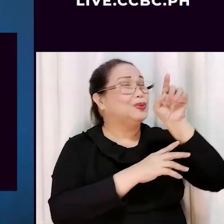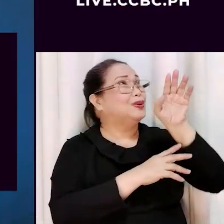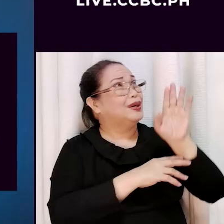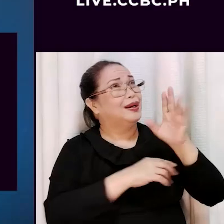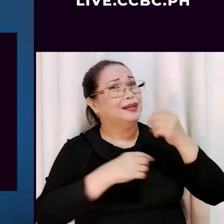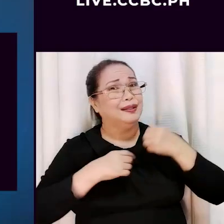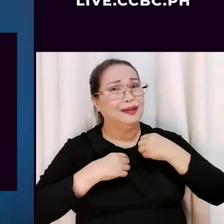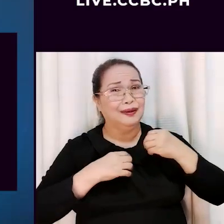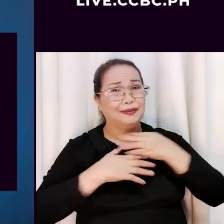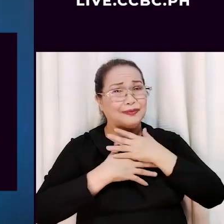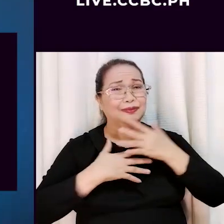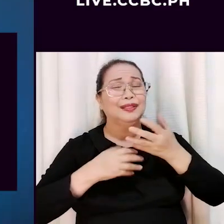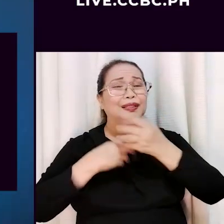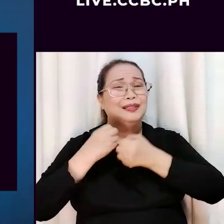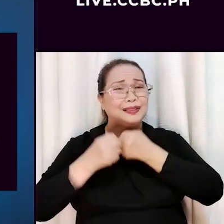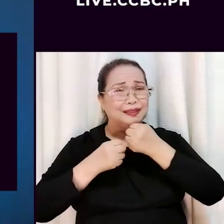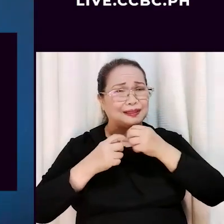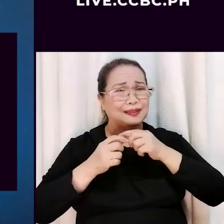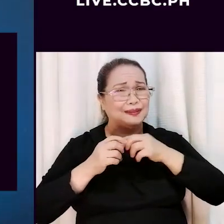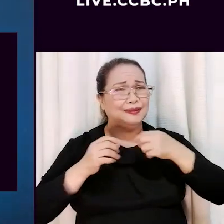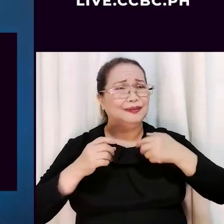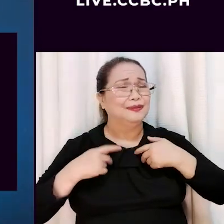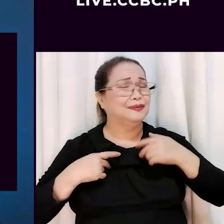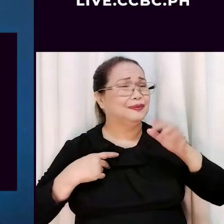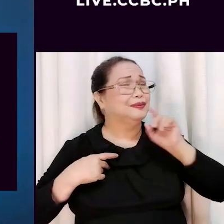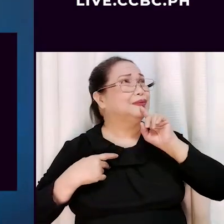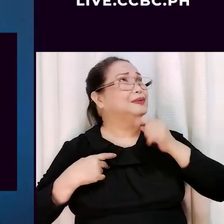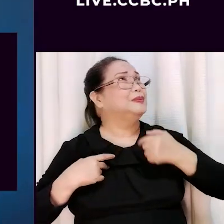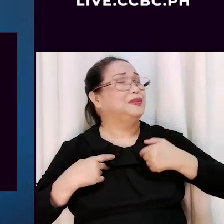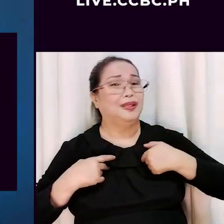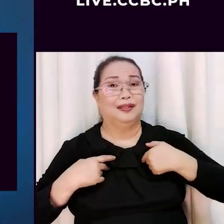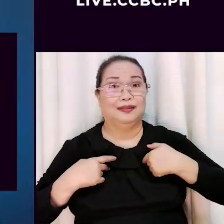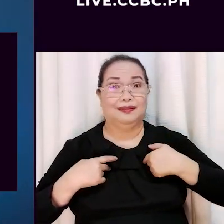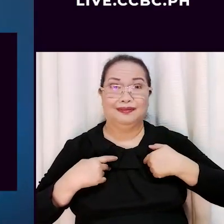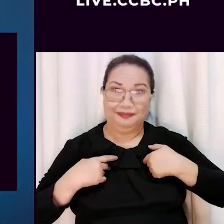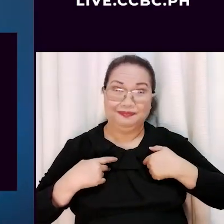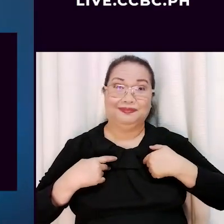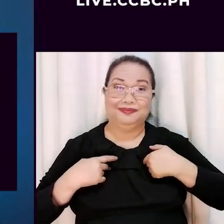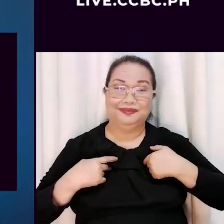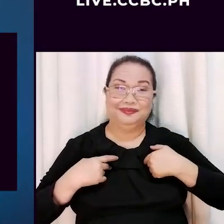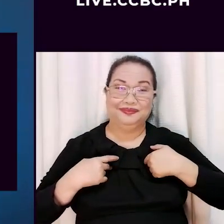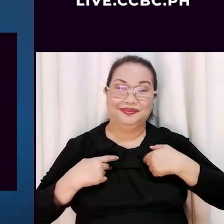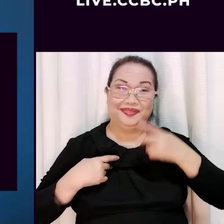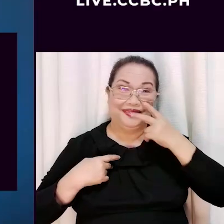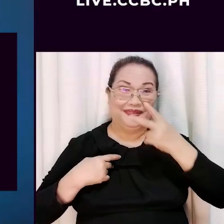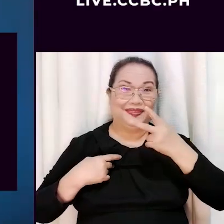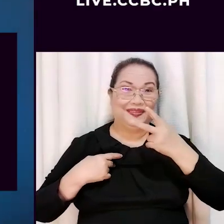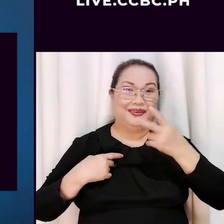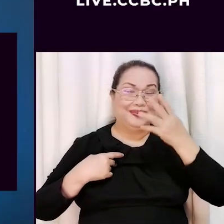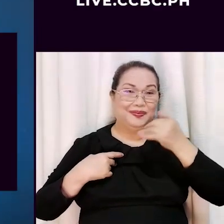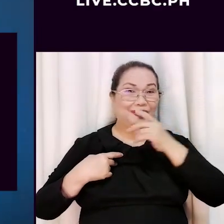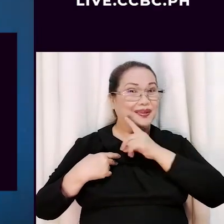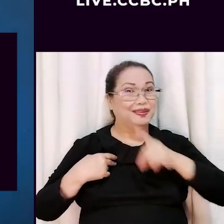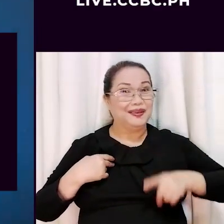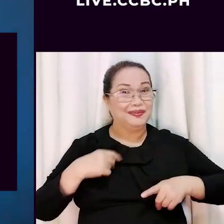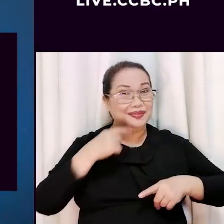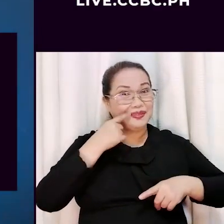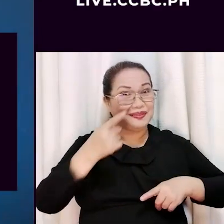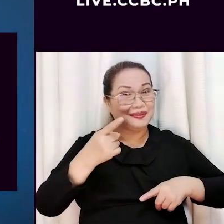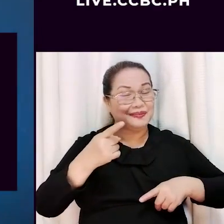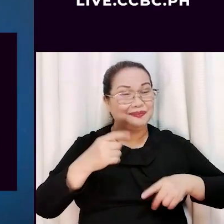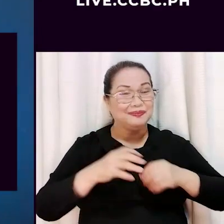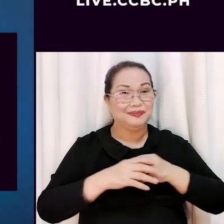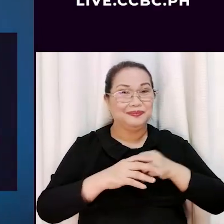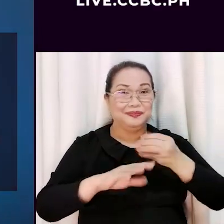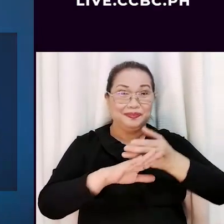have afflicted me. Wow, did you see what the psalmist wrote here, what David wrote here?